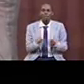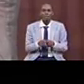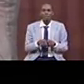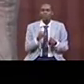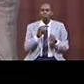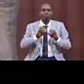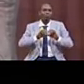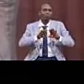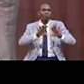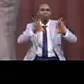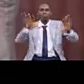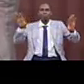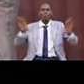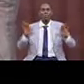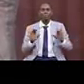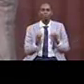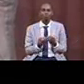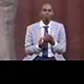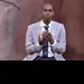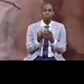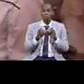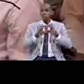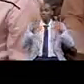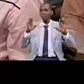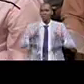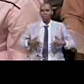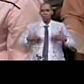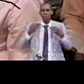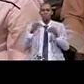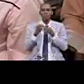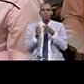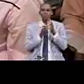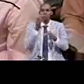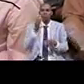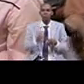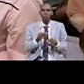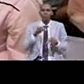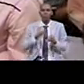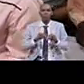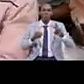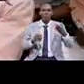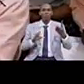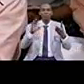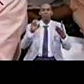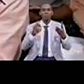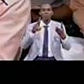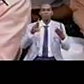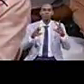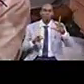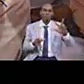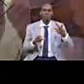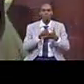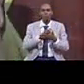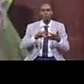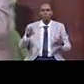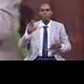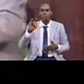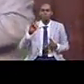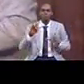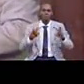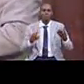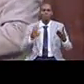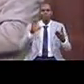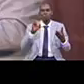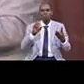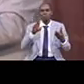radiant, a glorious life in Jesus' name. In 2 Corinthians chapter 3, I'm reading from verse 18.